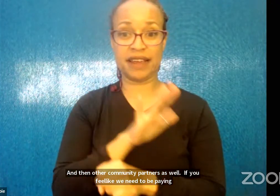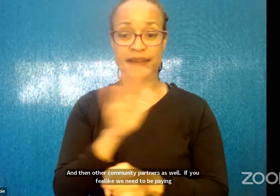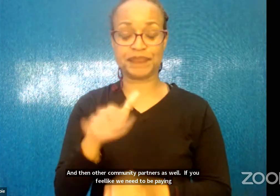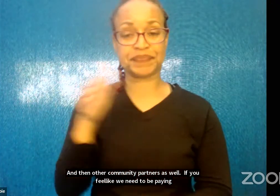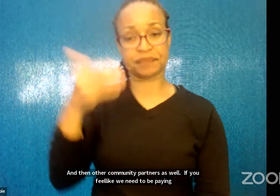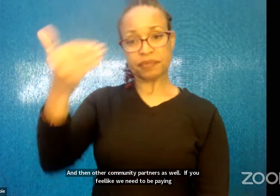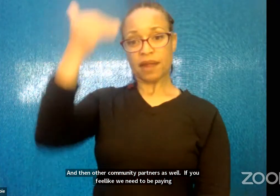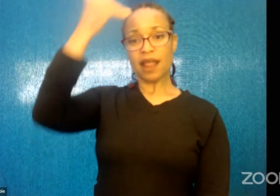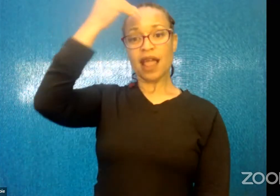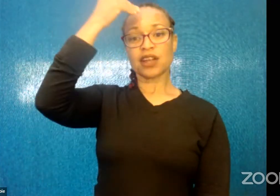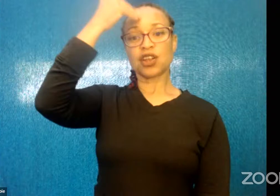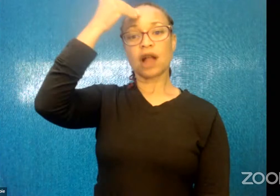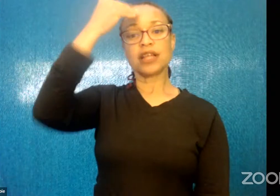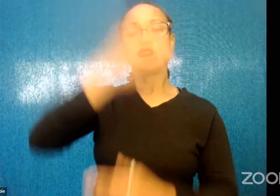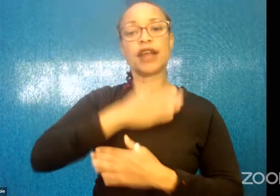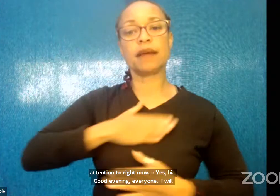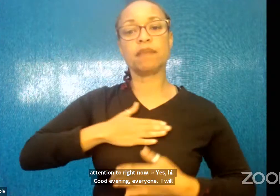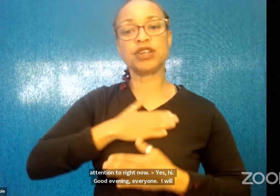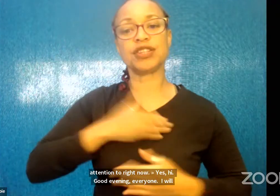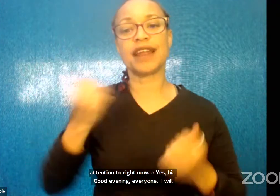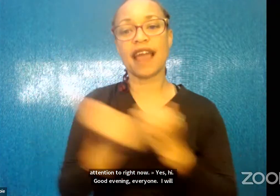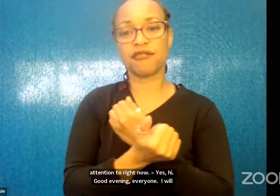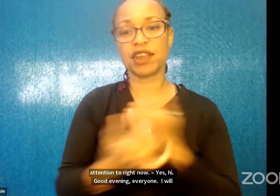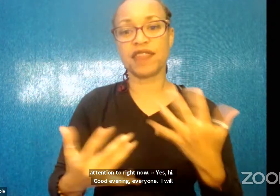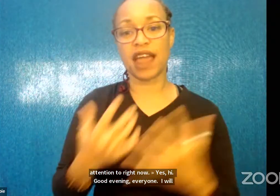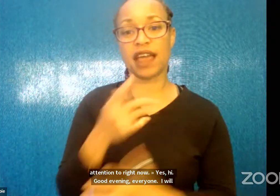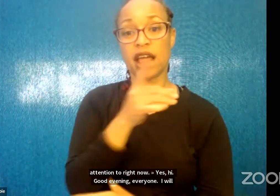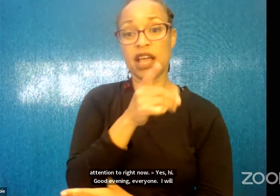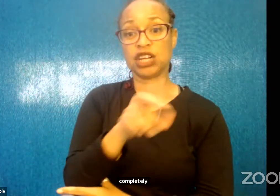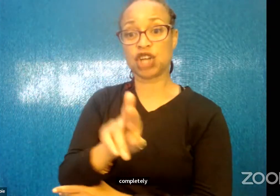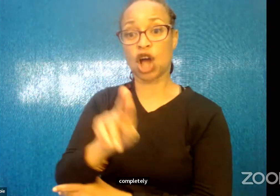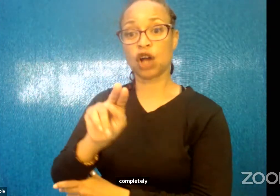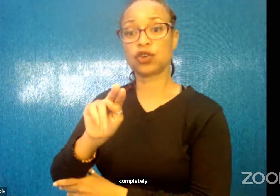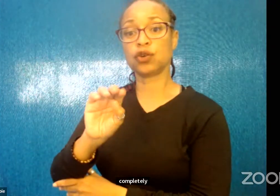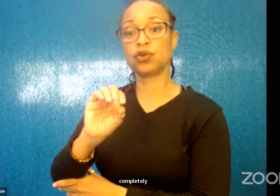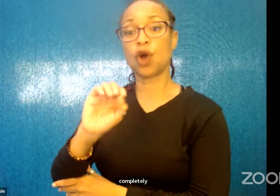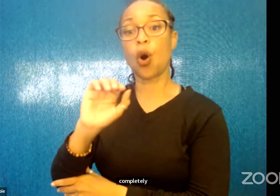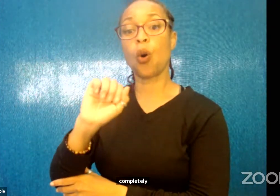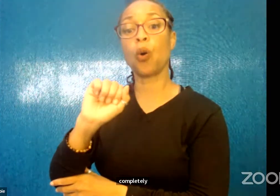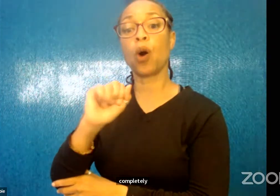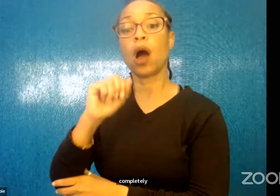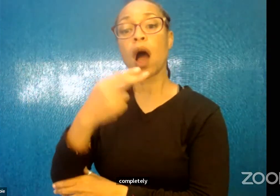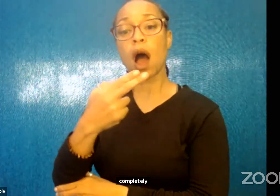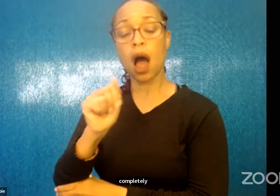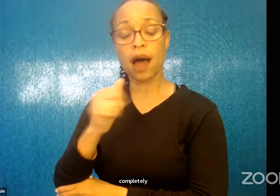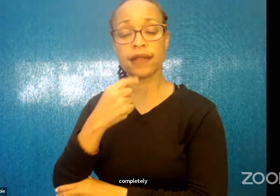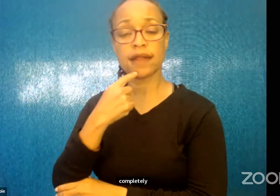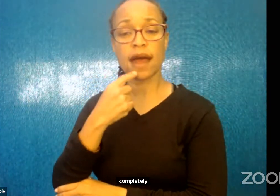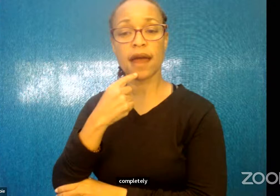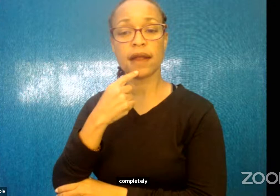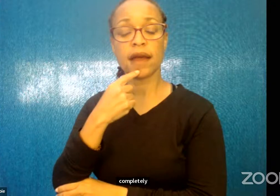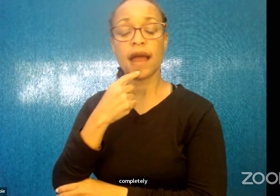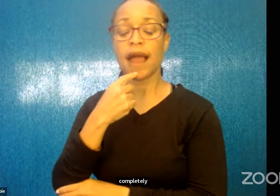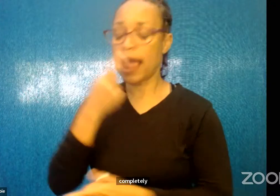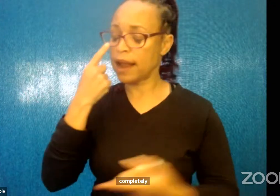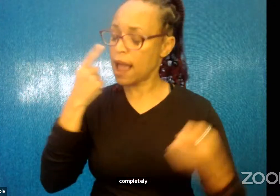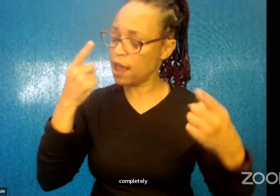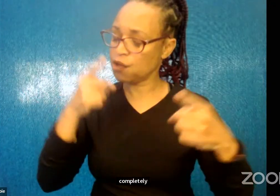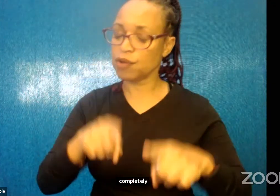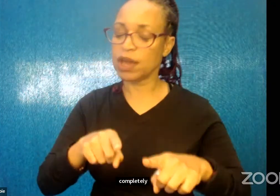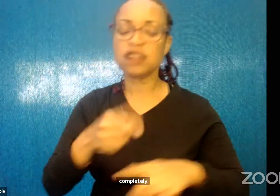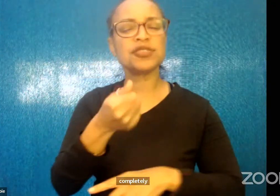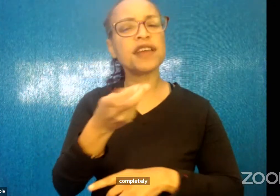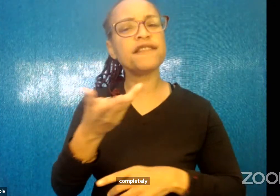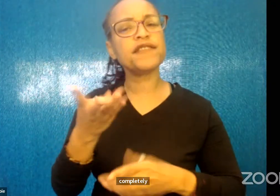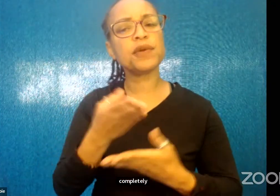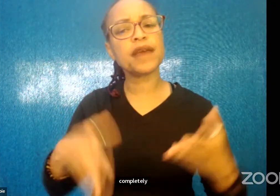acknowledge and appreciate everything that Dr. Noha just said and agree wholeheartedly. The couple of things that I would add